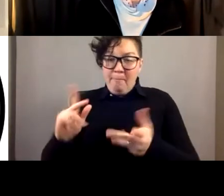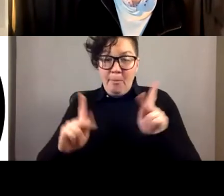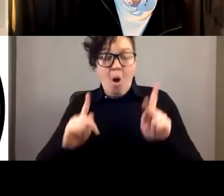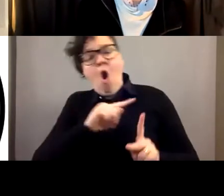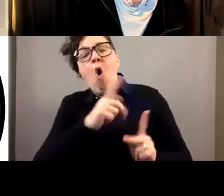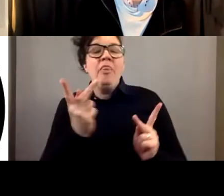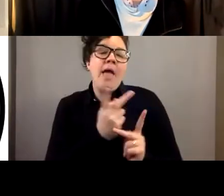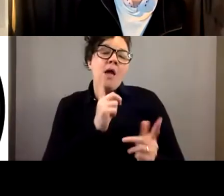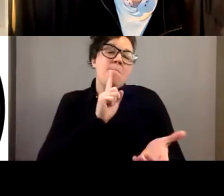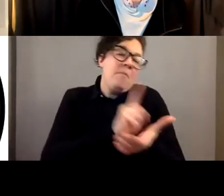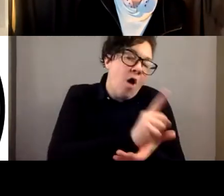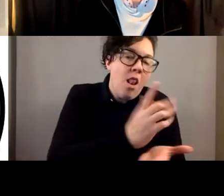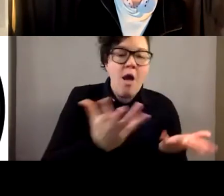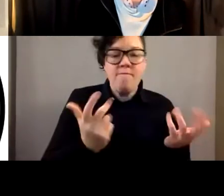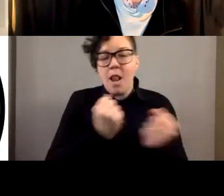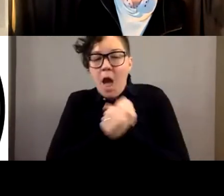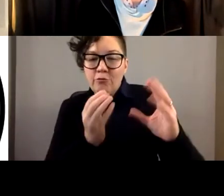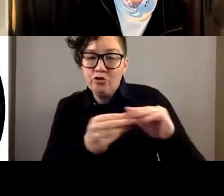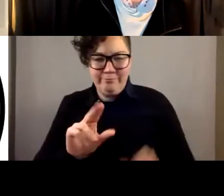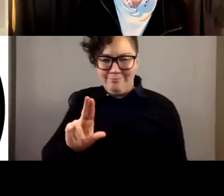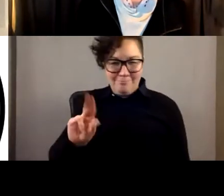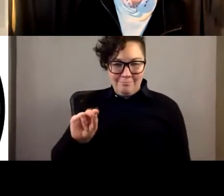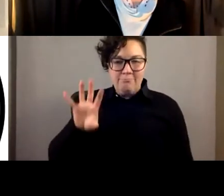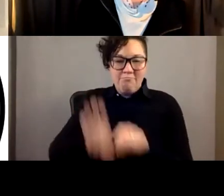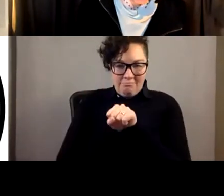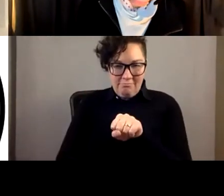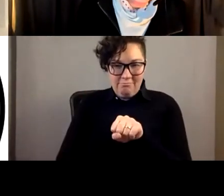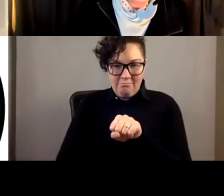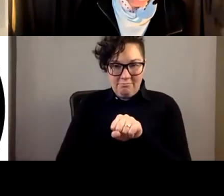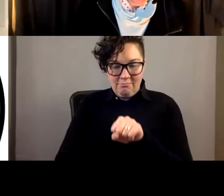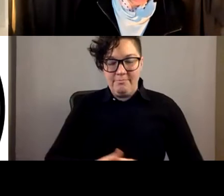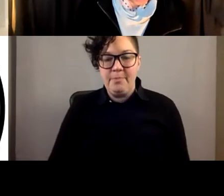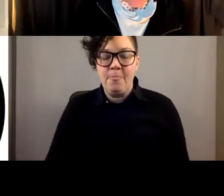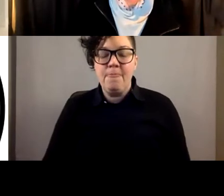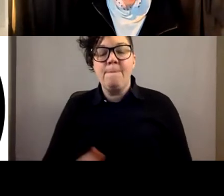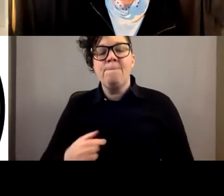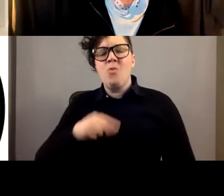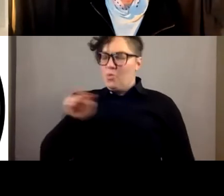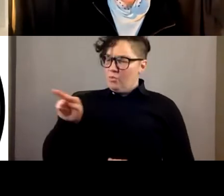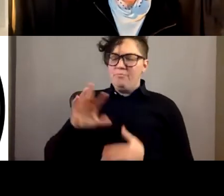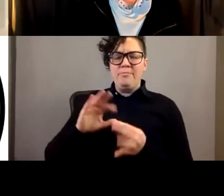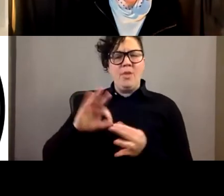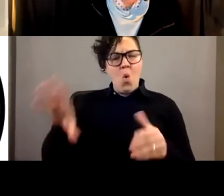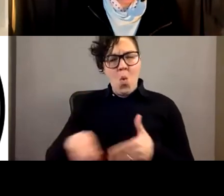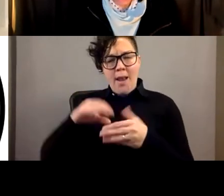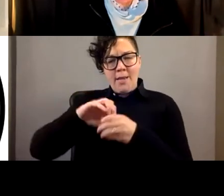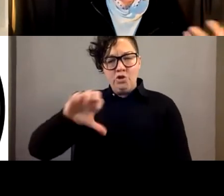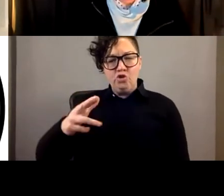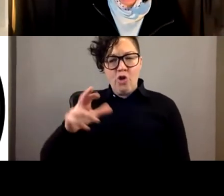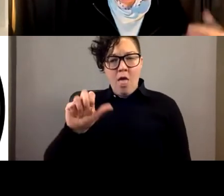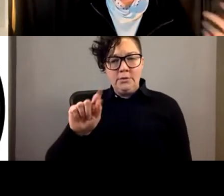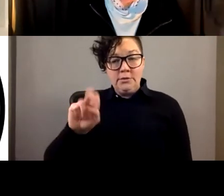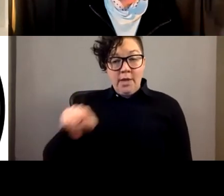But this man was remembering his child's wedding in Charleston, and the city of Charleston is known for its beautifully